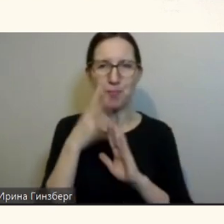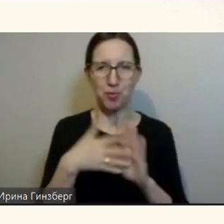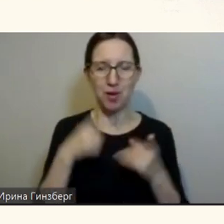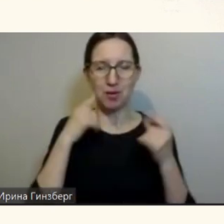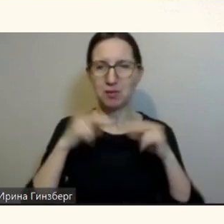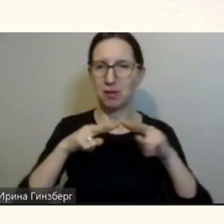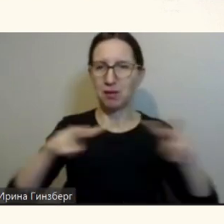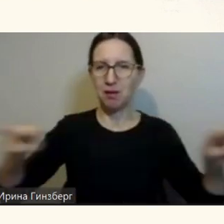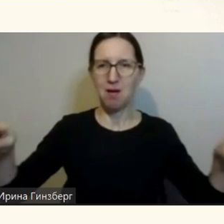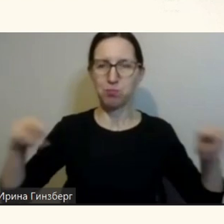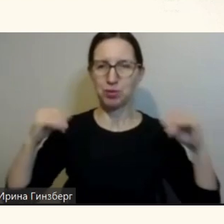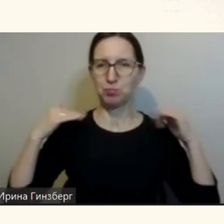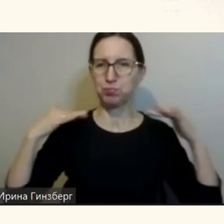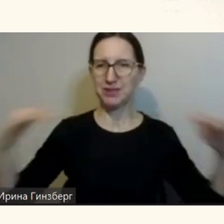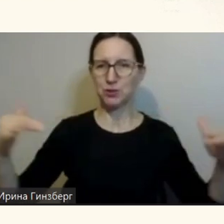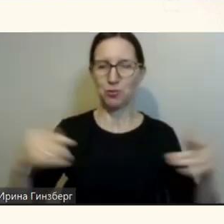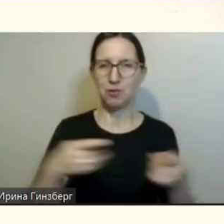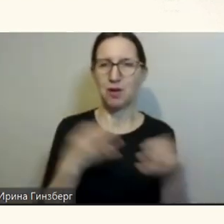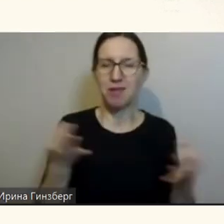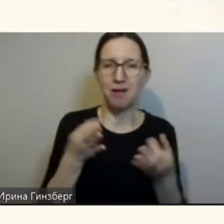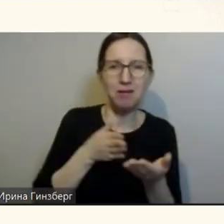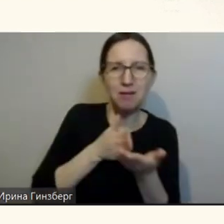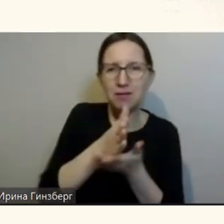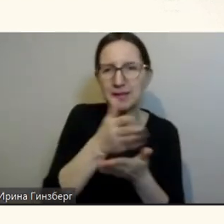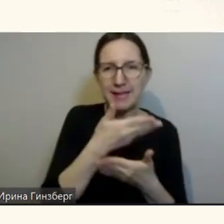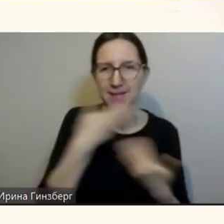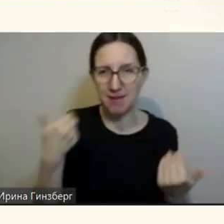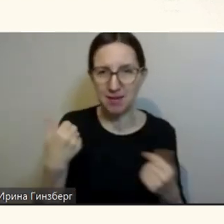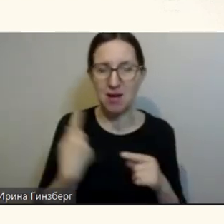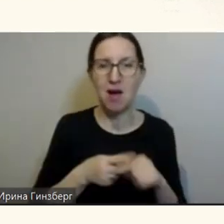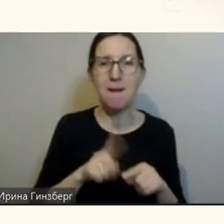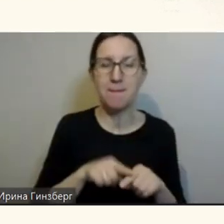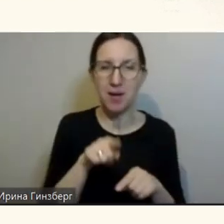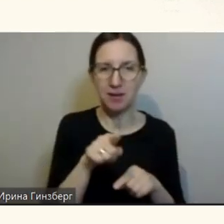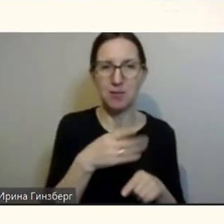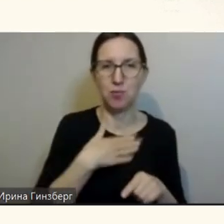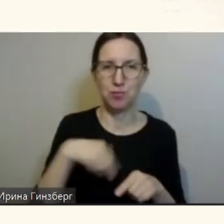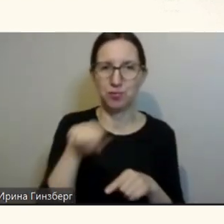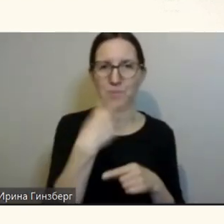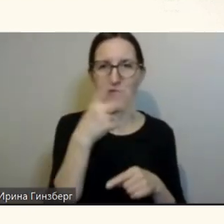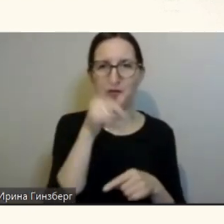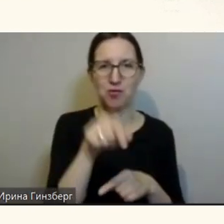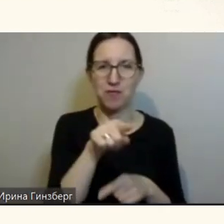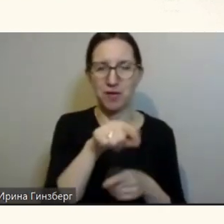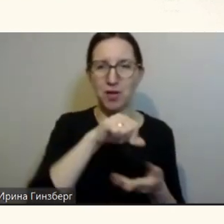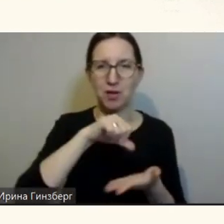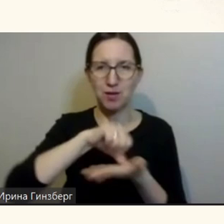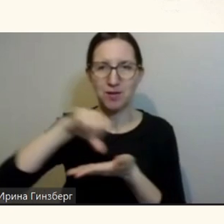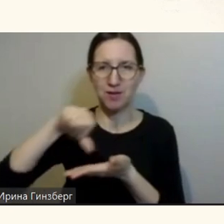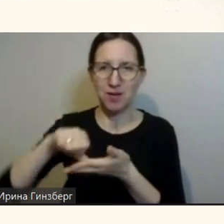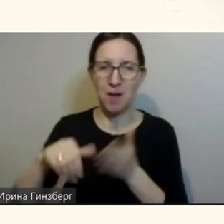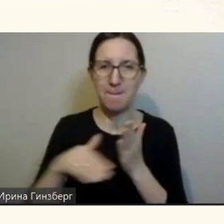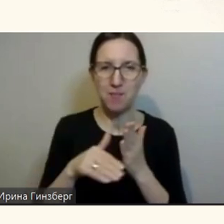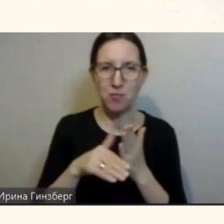the production assistants, who walk on the outside of the cones with walkie-talkies, and they